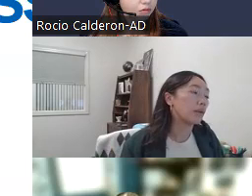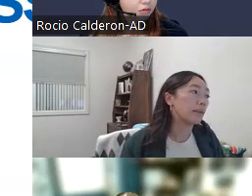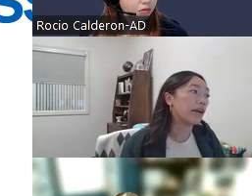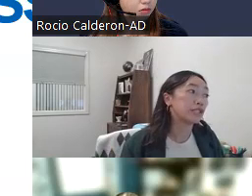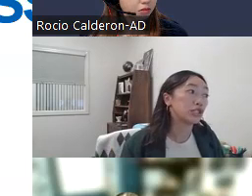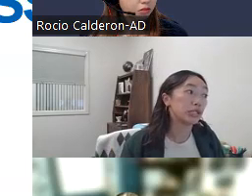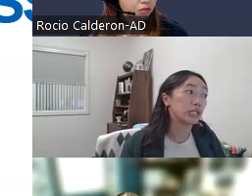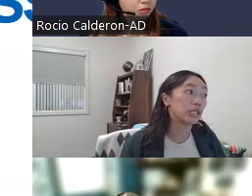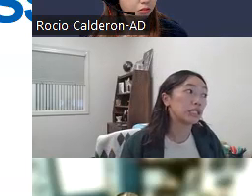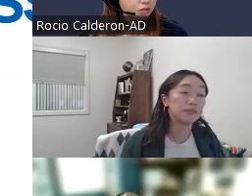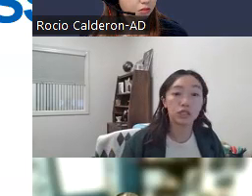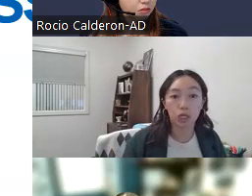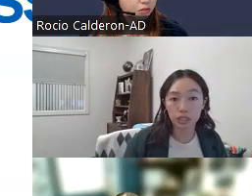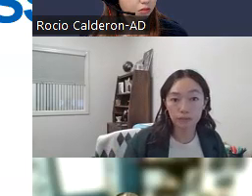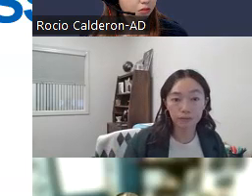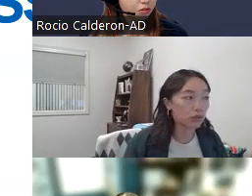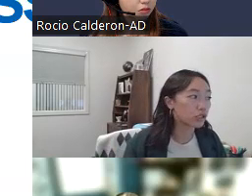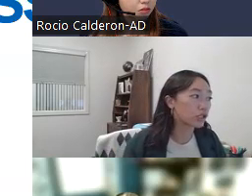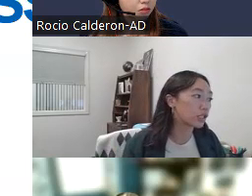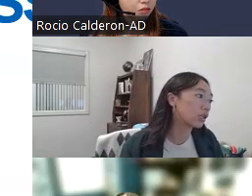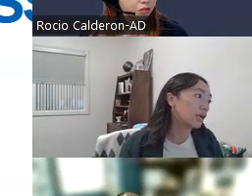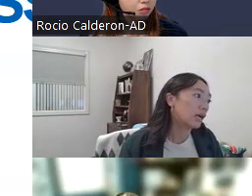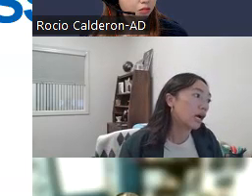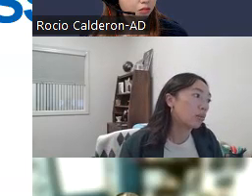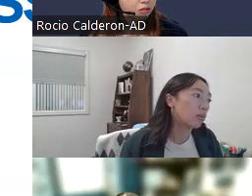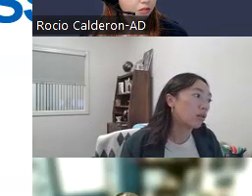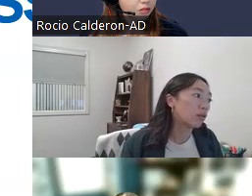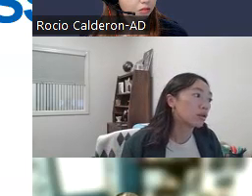example, heavy duty EV charging infrastructure,